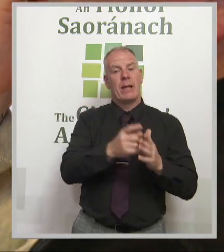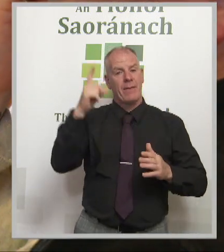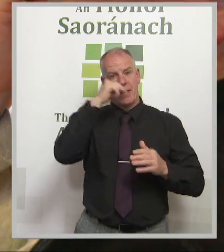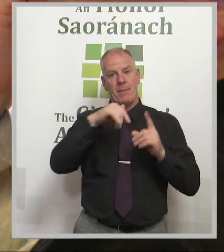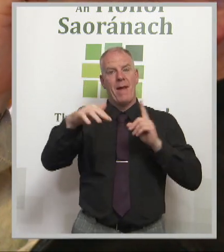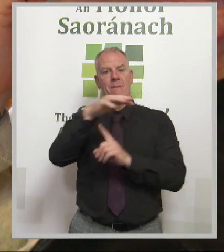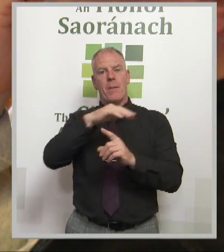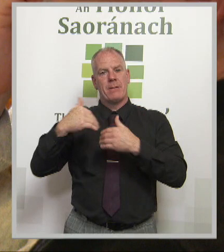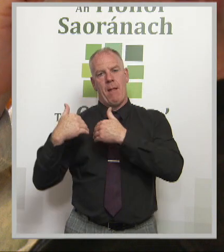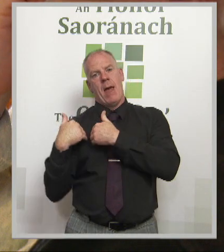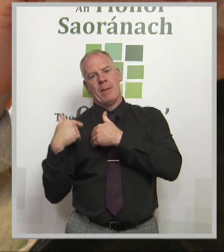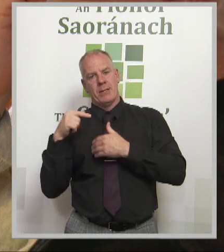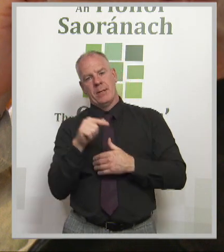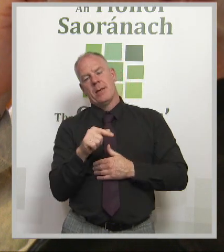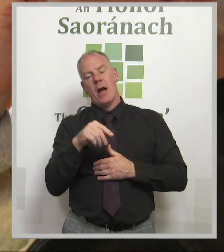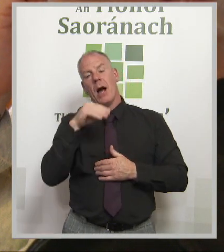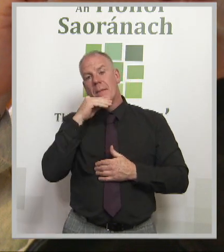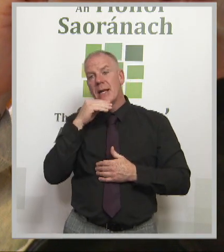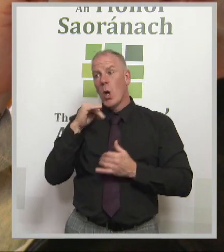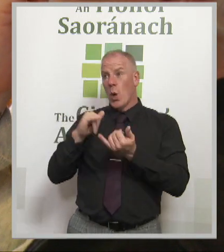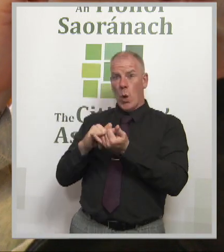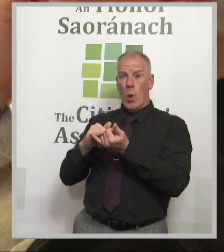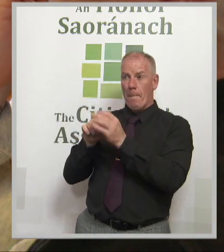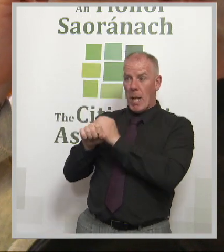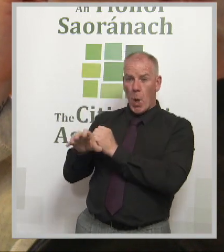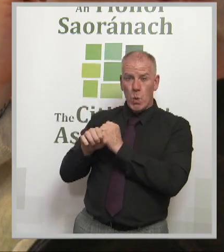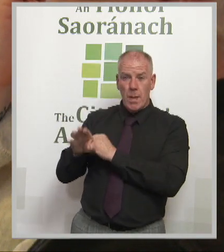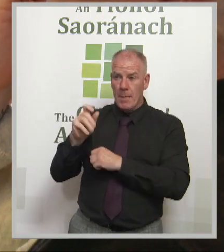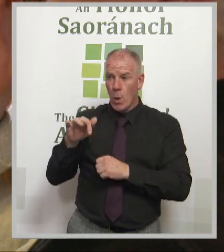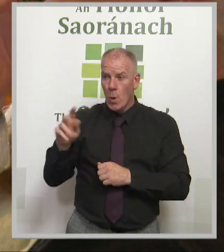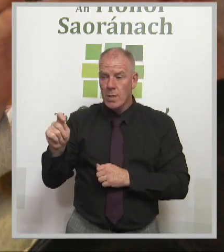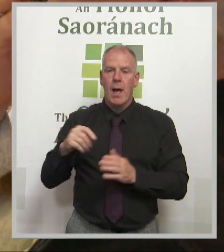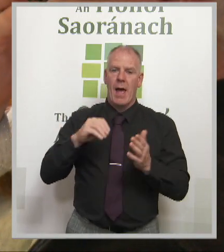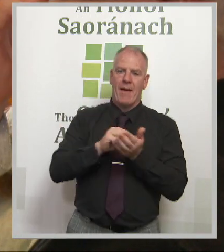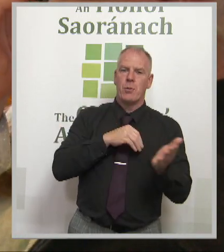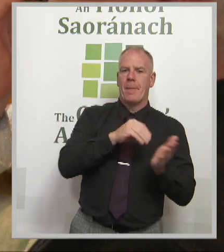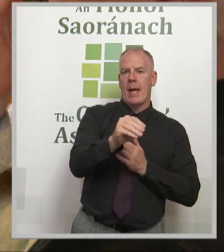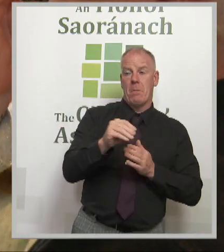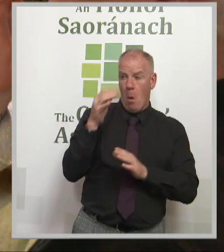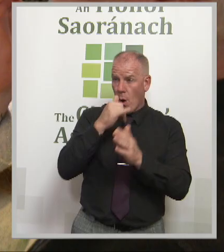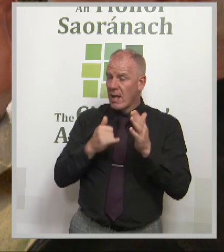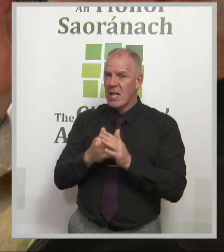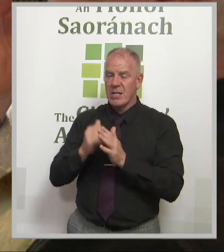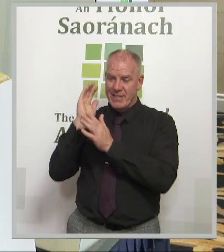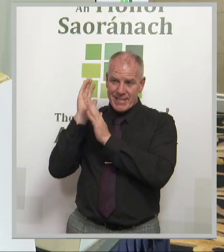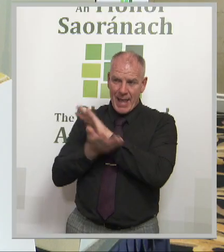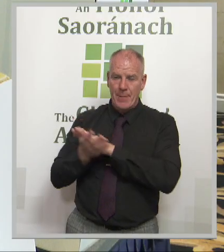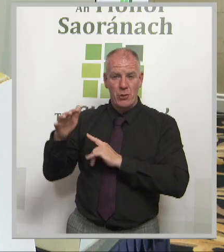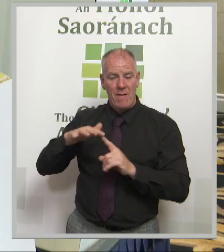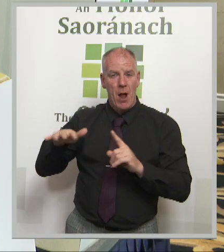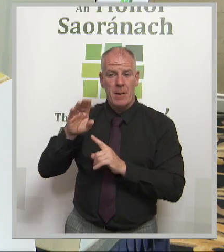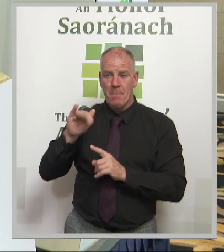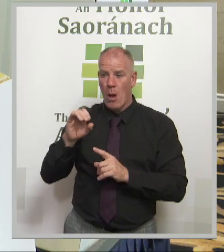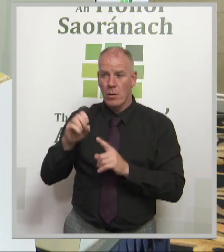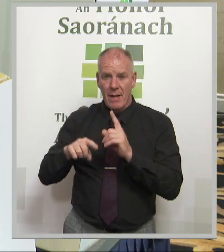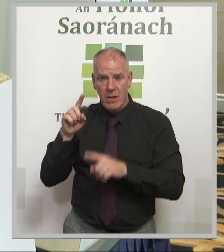Environmental Liability, which means that the polluter should pay, that if some organization causes serious damage to